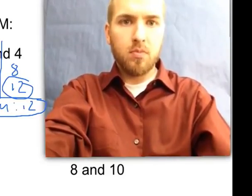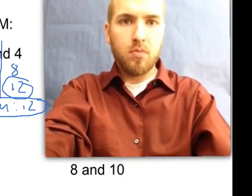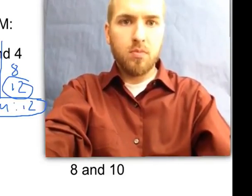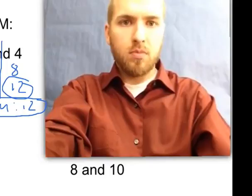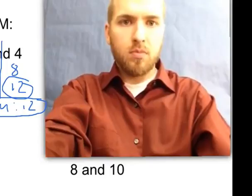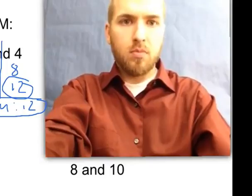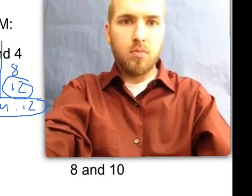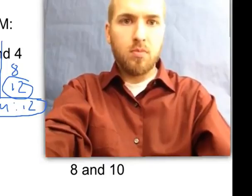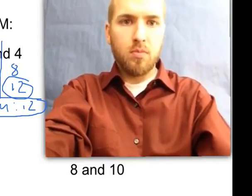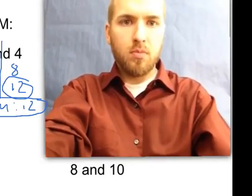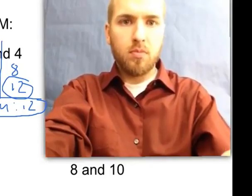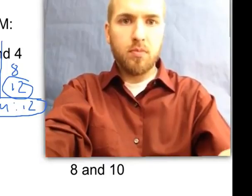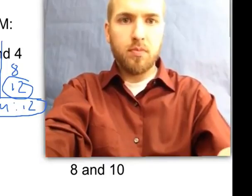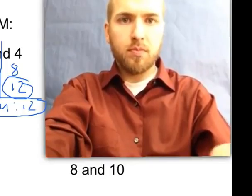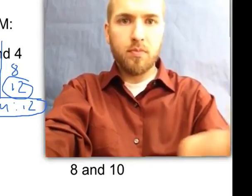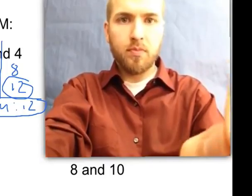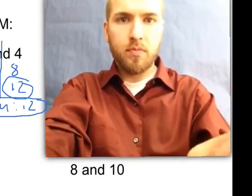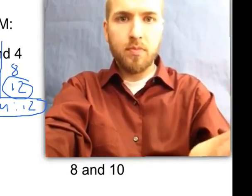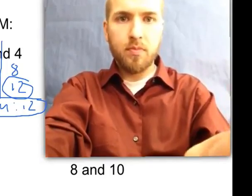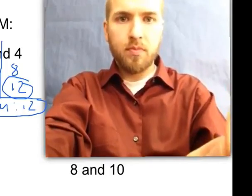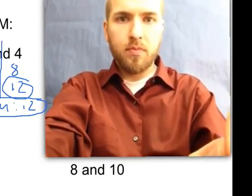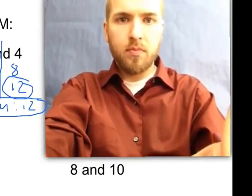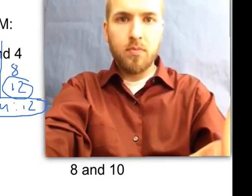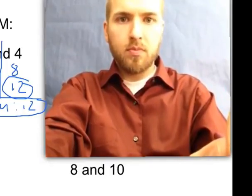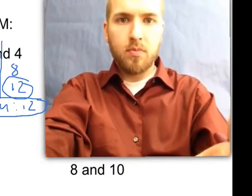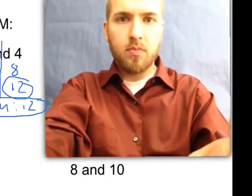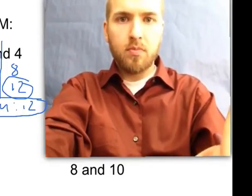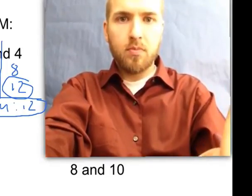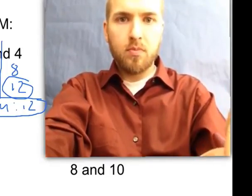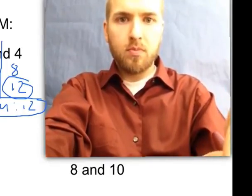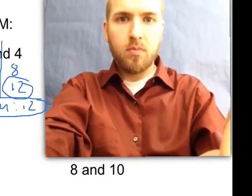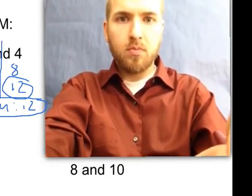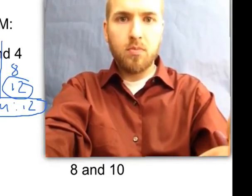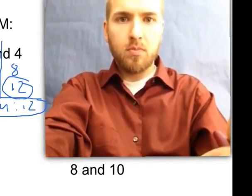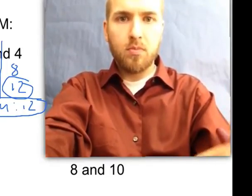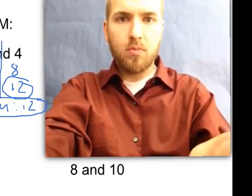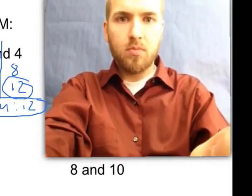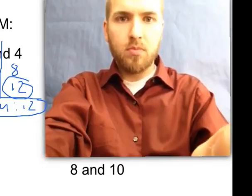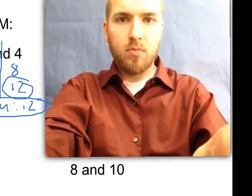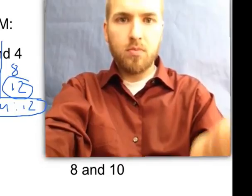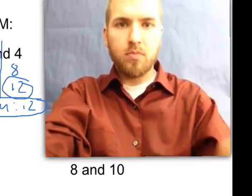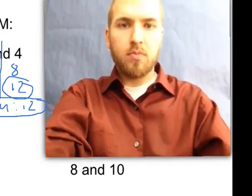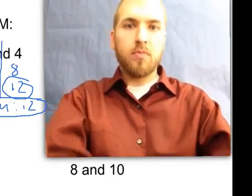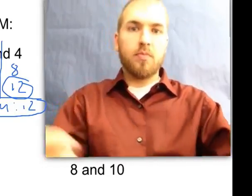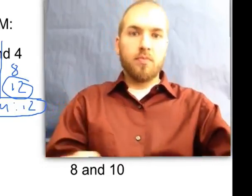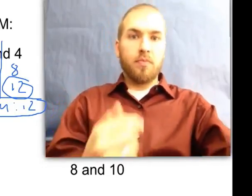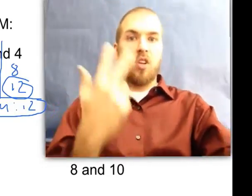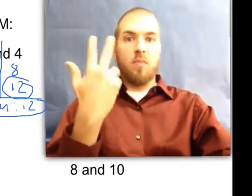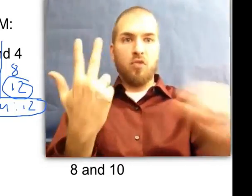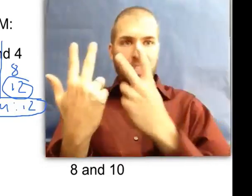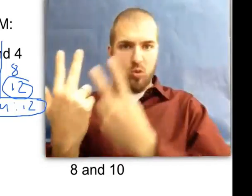2. So the 10 can factor smaller into 5 times 2, and the 6 from the 12 can factor smaller into 3 times